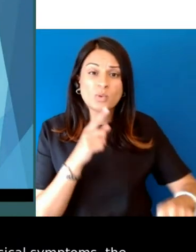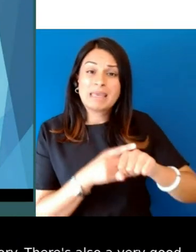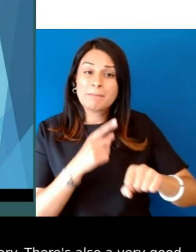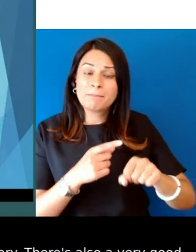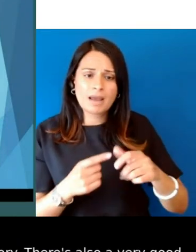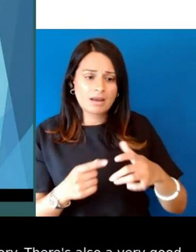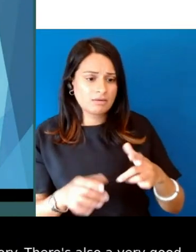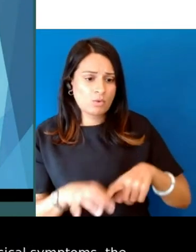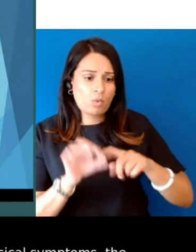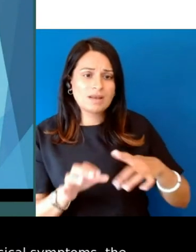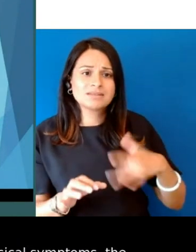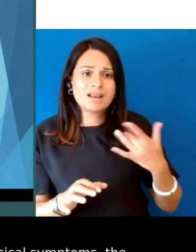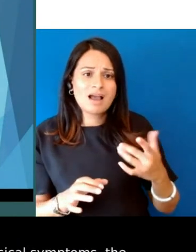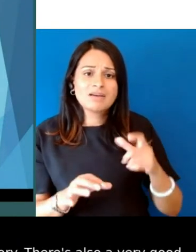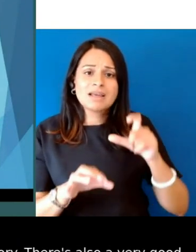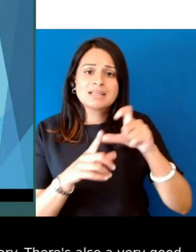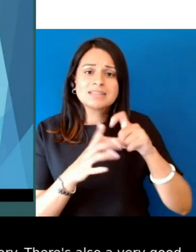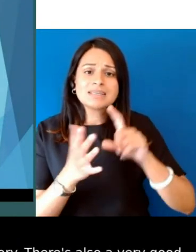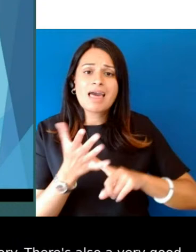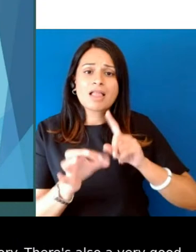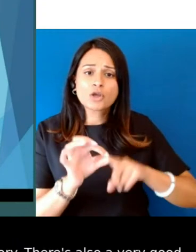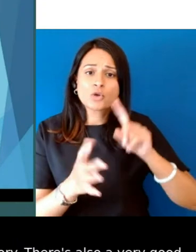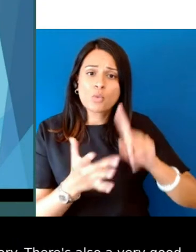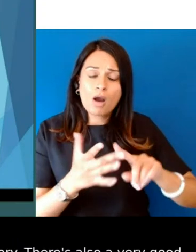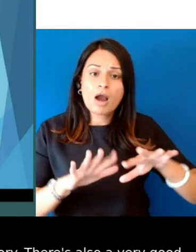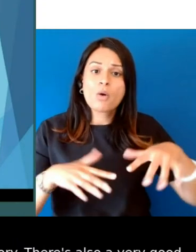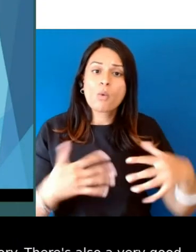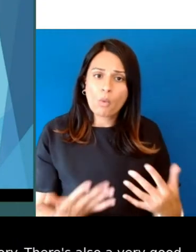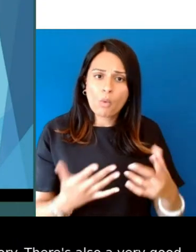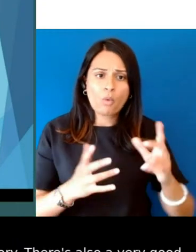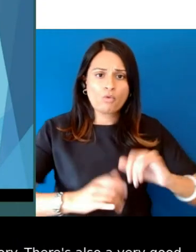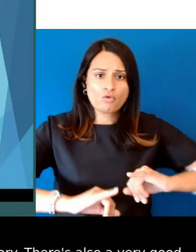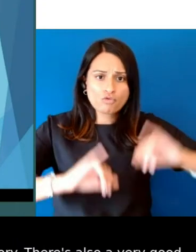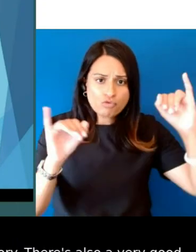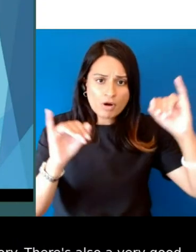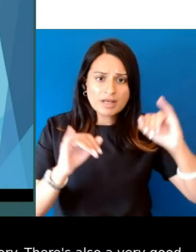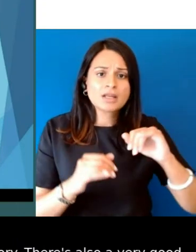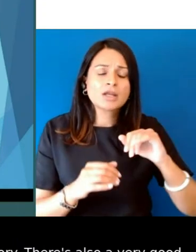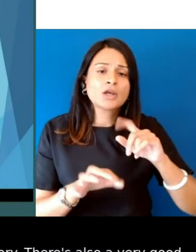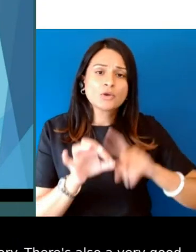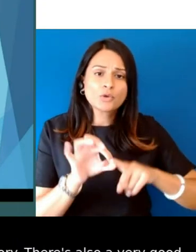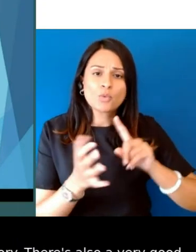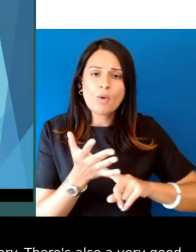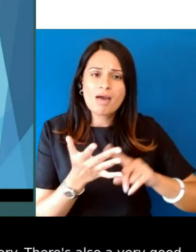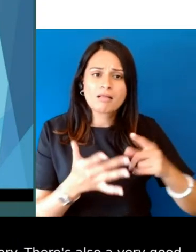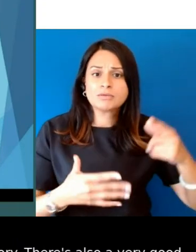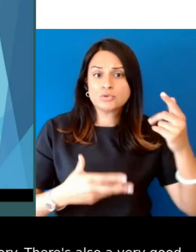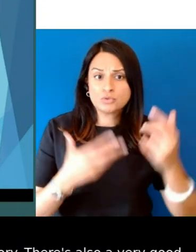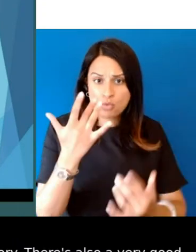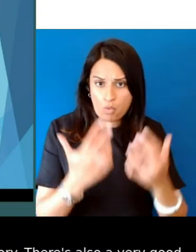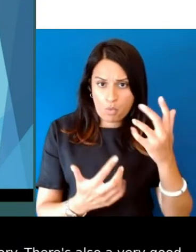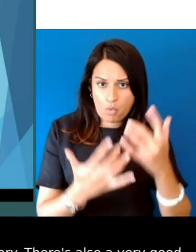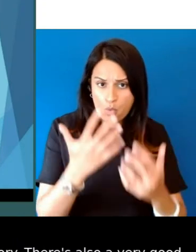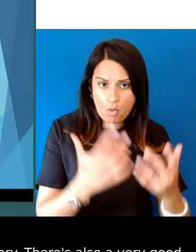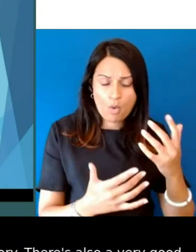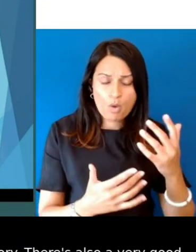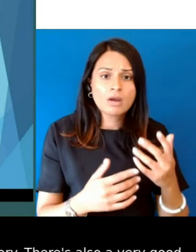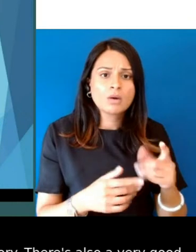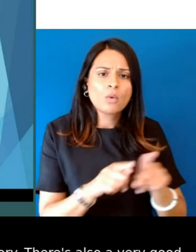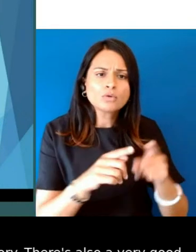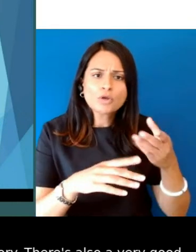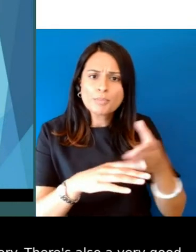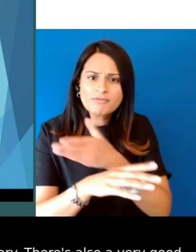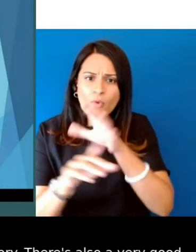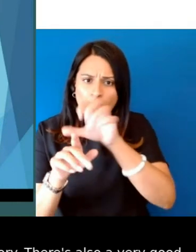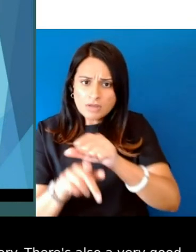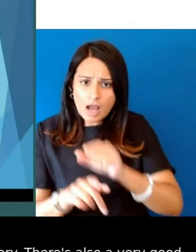dlqi again or the chronic urticaria qol score and any previous diagnostics and tests that have